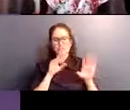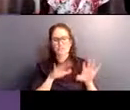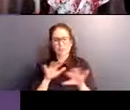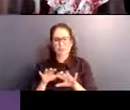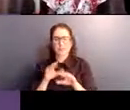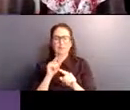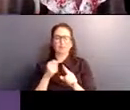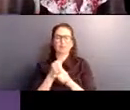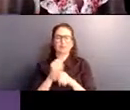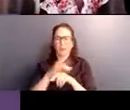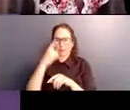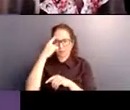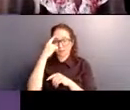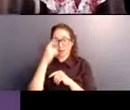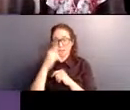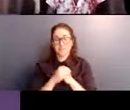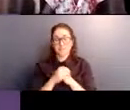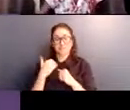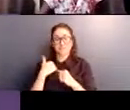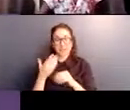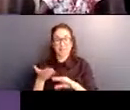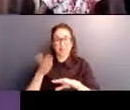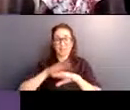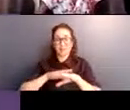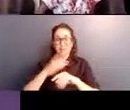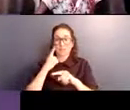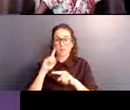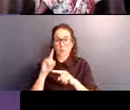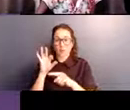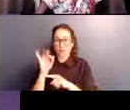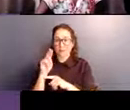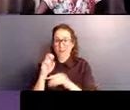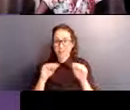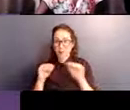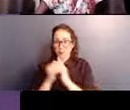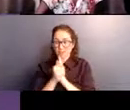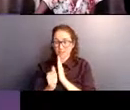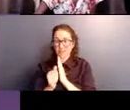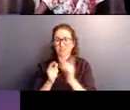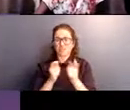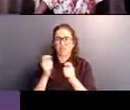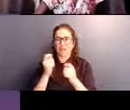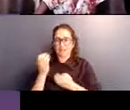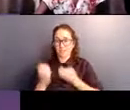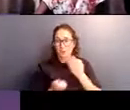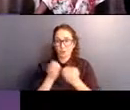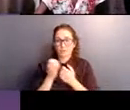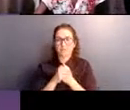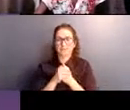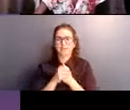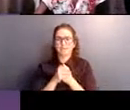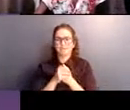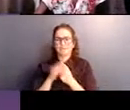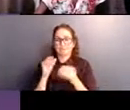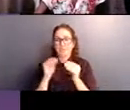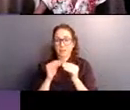brain. There's an increase in fine motor skill. There is a regulation of emotions. There is more use